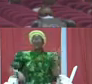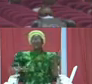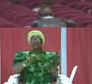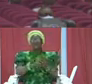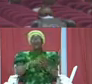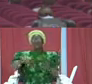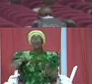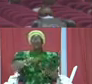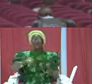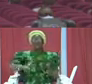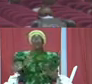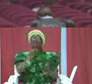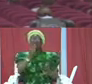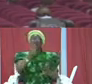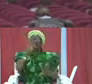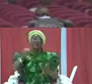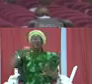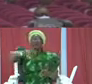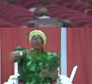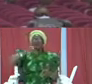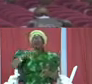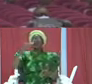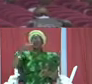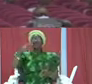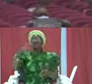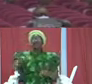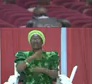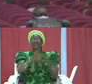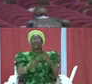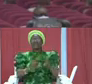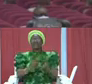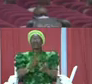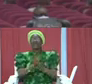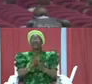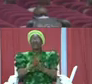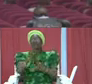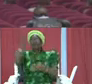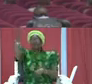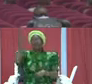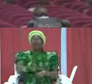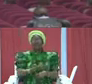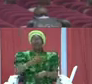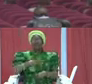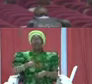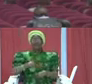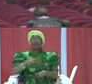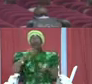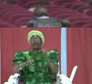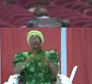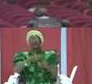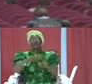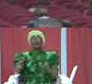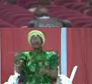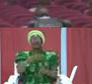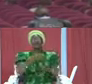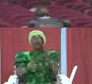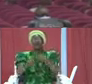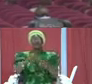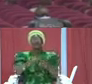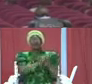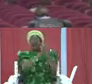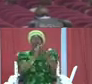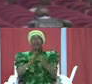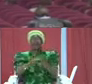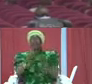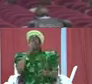condemned with the world. Wherefore, my brethren, when you come together to eat,